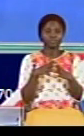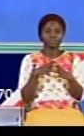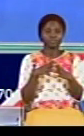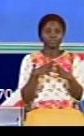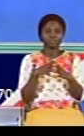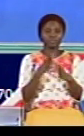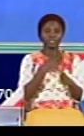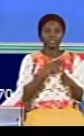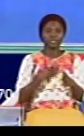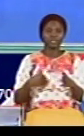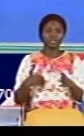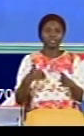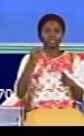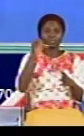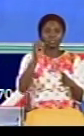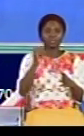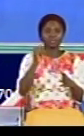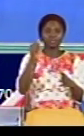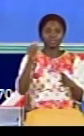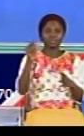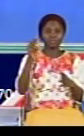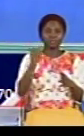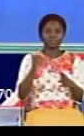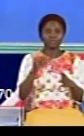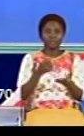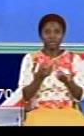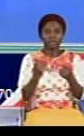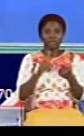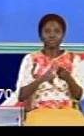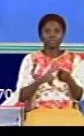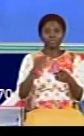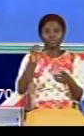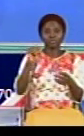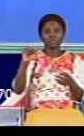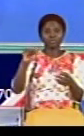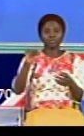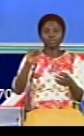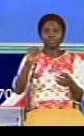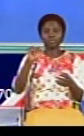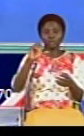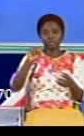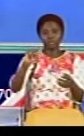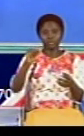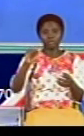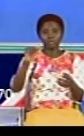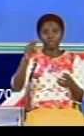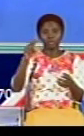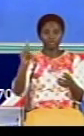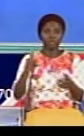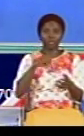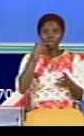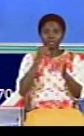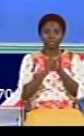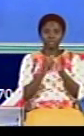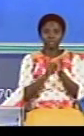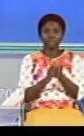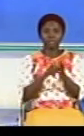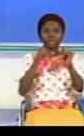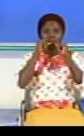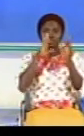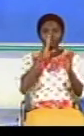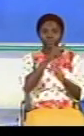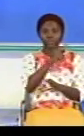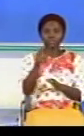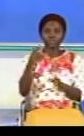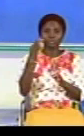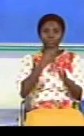came to Saul, and Saul said unto him, blessed be thou of the Lord. I have performed the commandment of